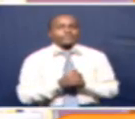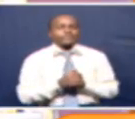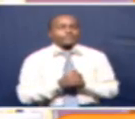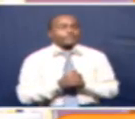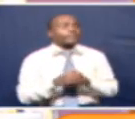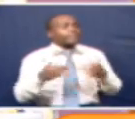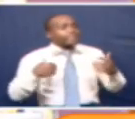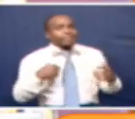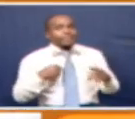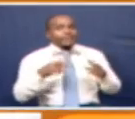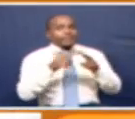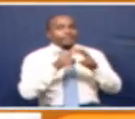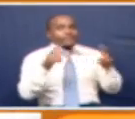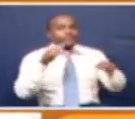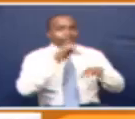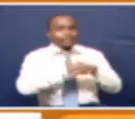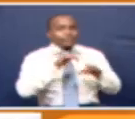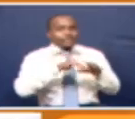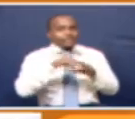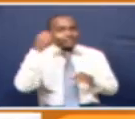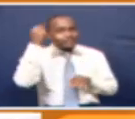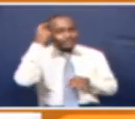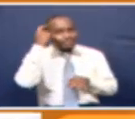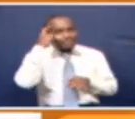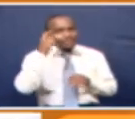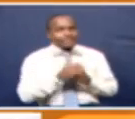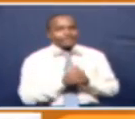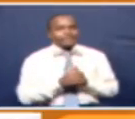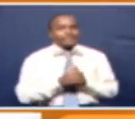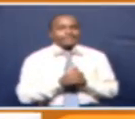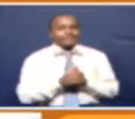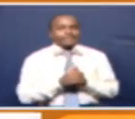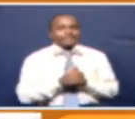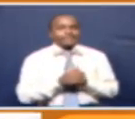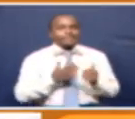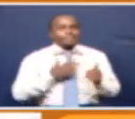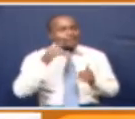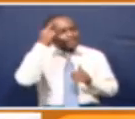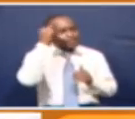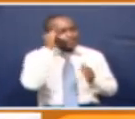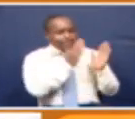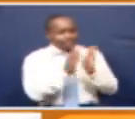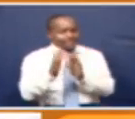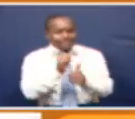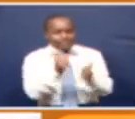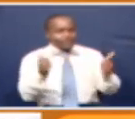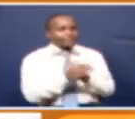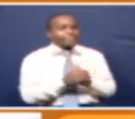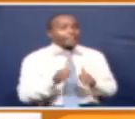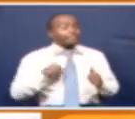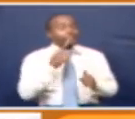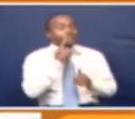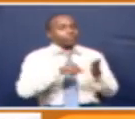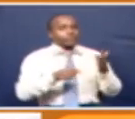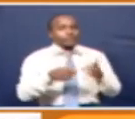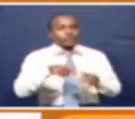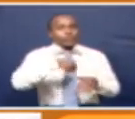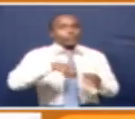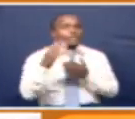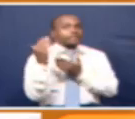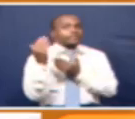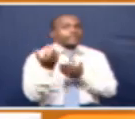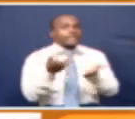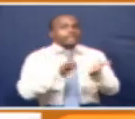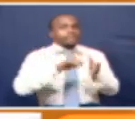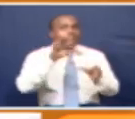I am very good in remembering. My thought is well planned. Okay. I was saying that we expected a repeat election, and we have